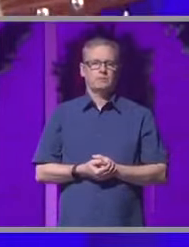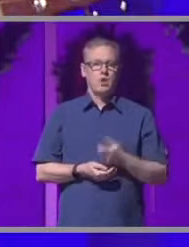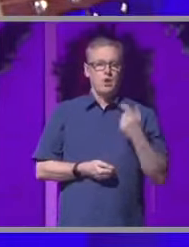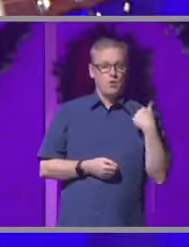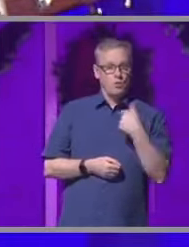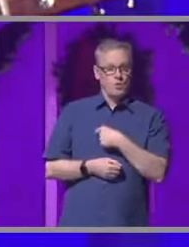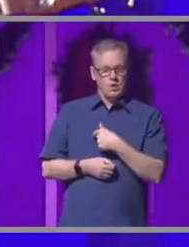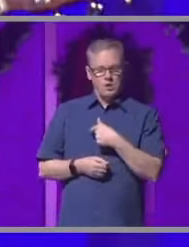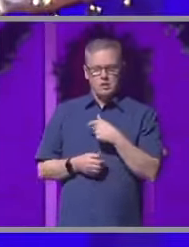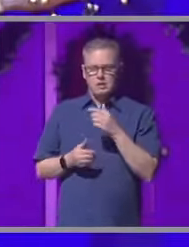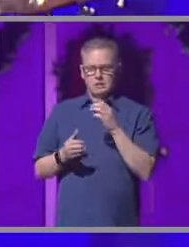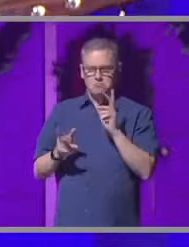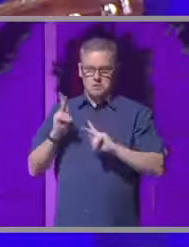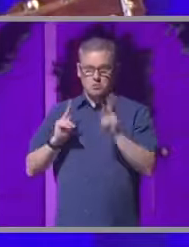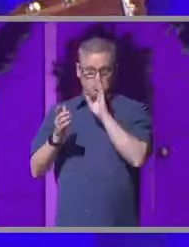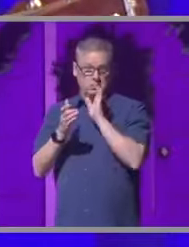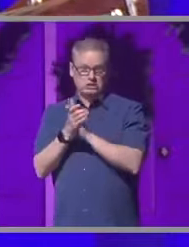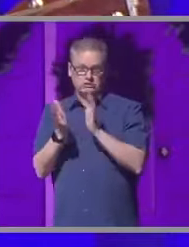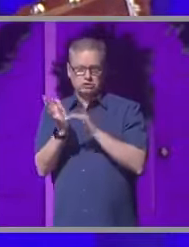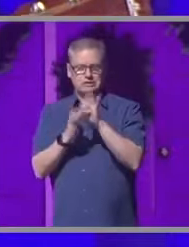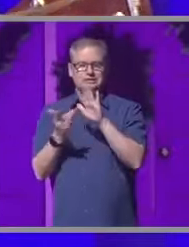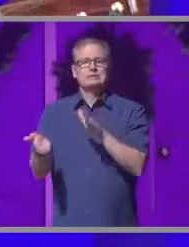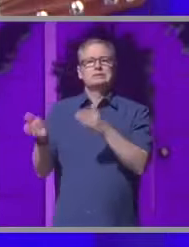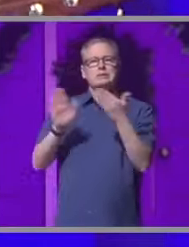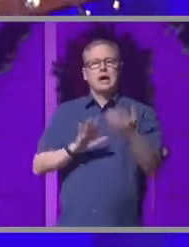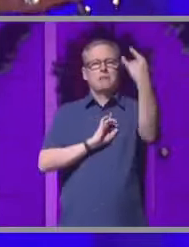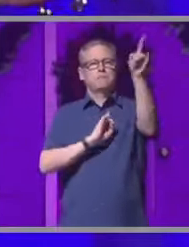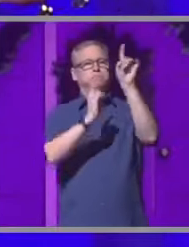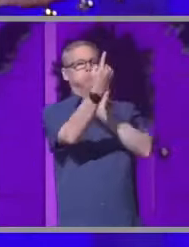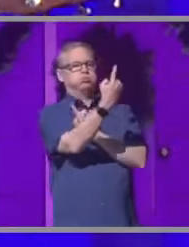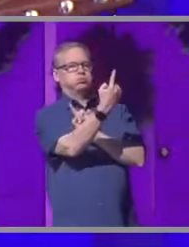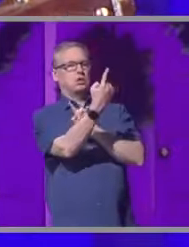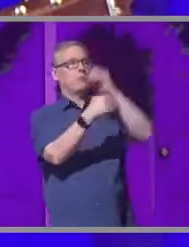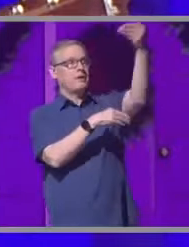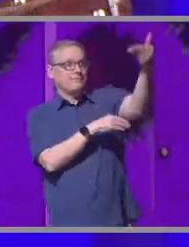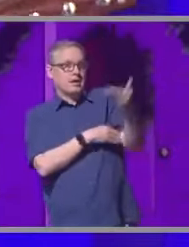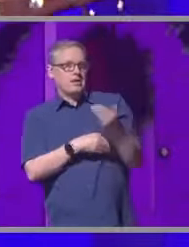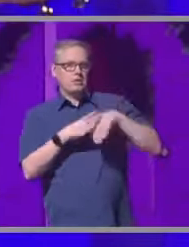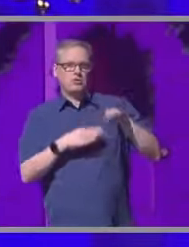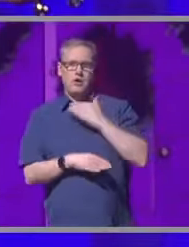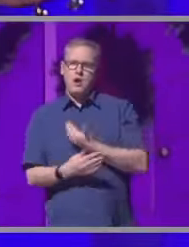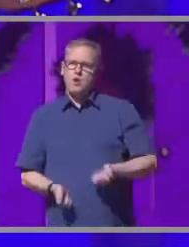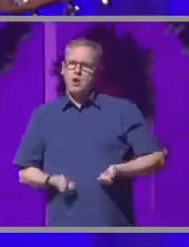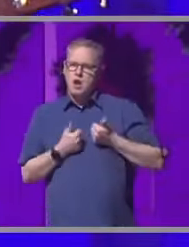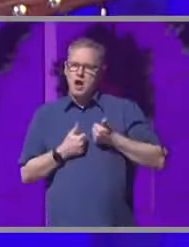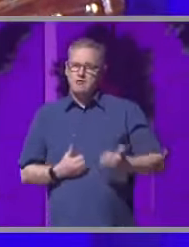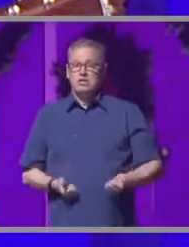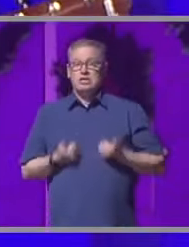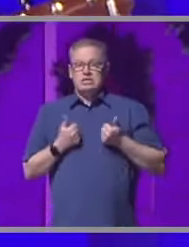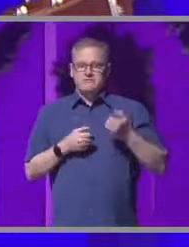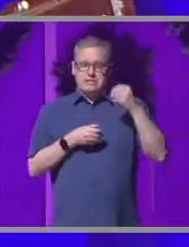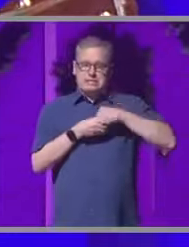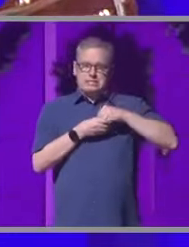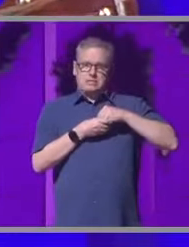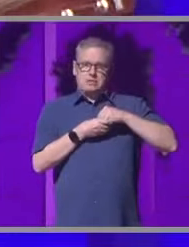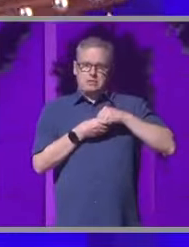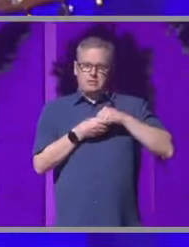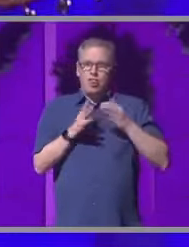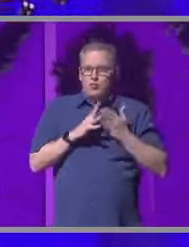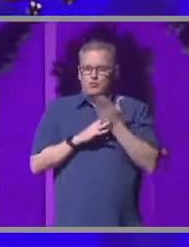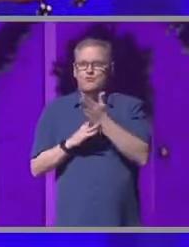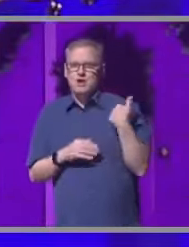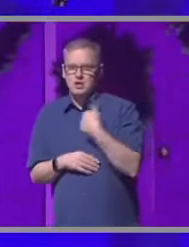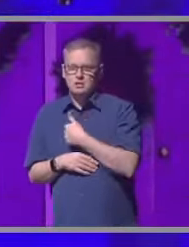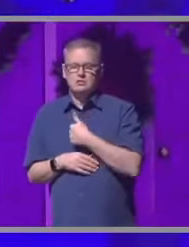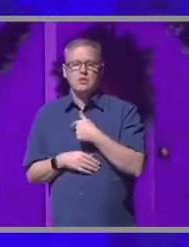We that believe Jesus died for us, and we asked him into our lives to live in us and through us. That's why